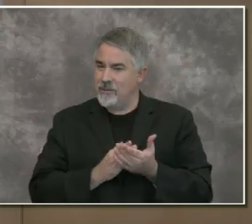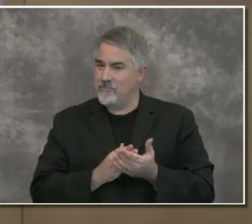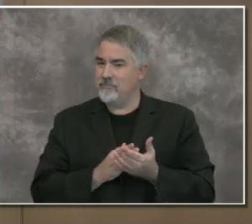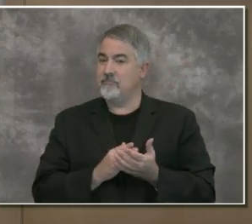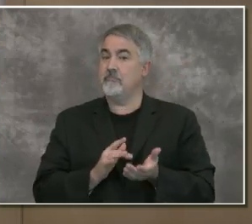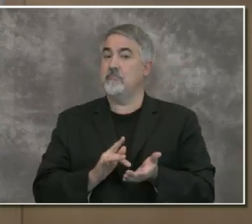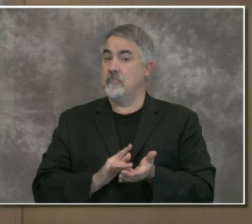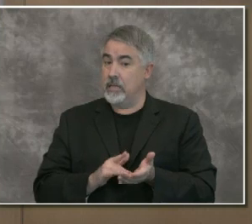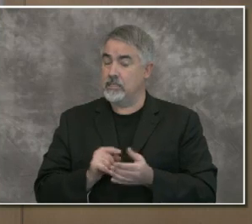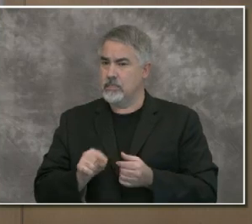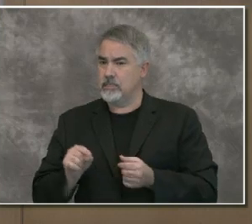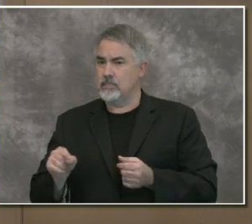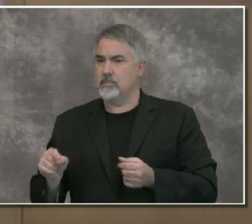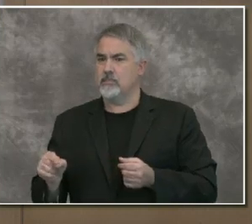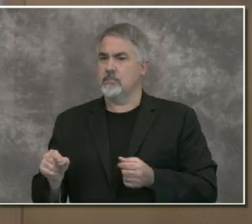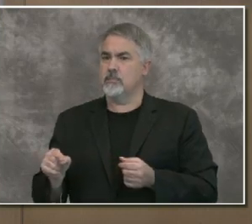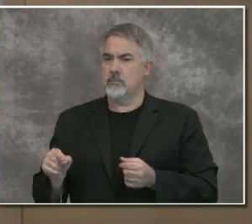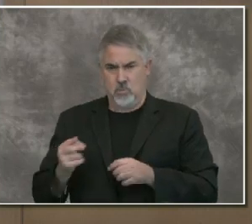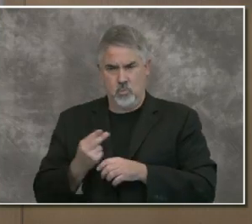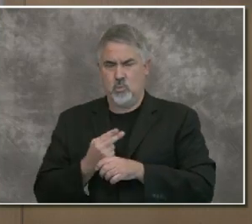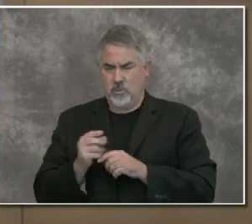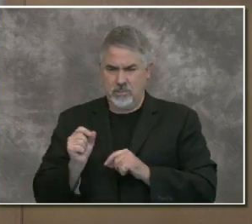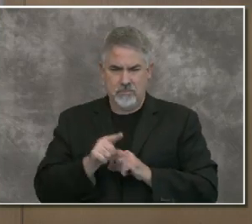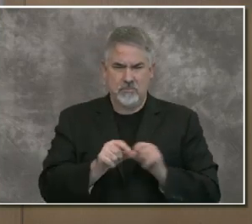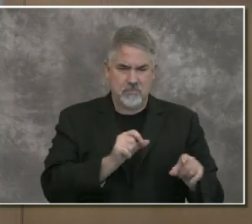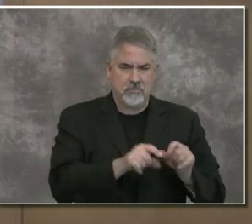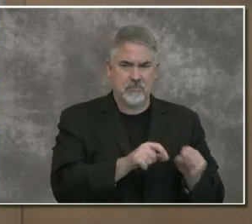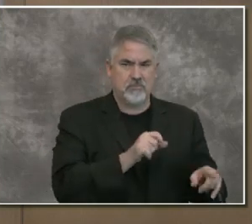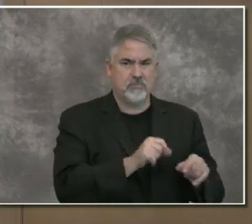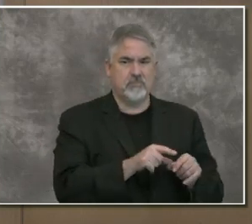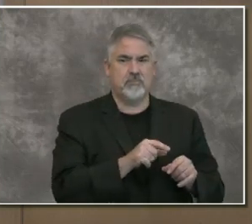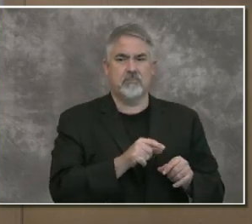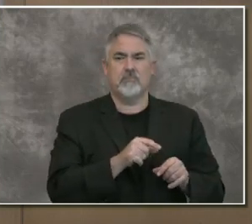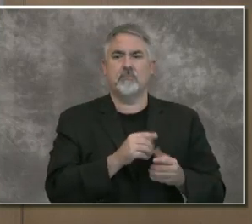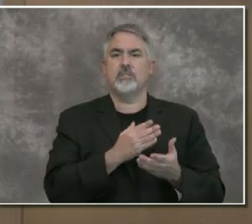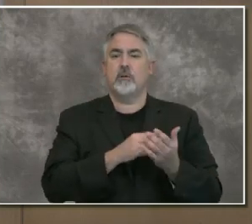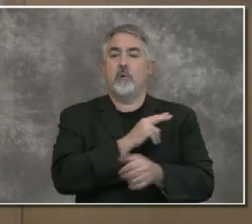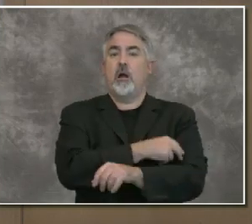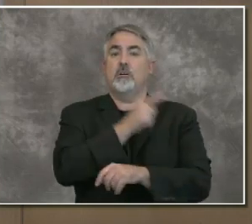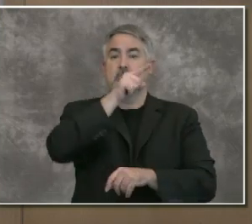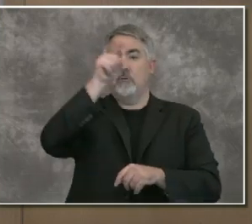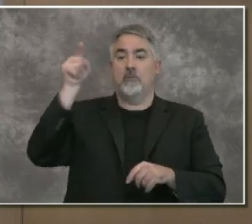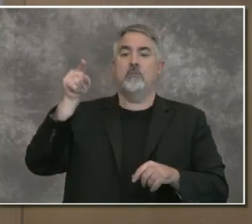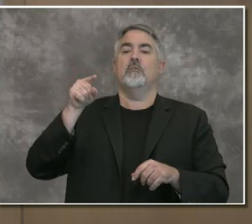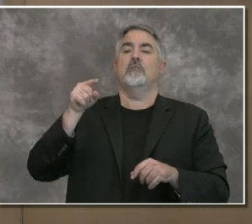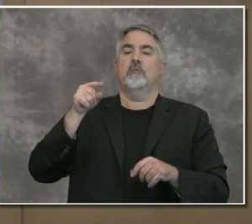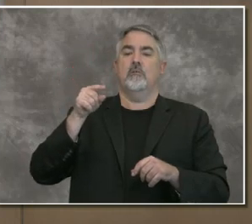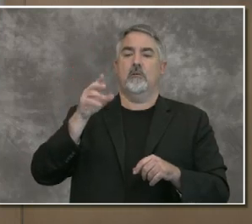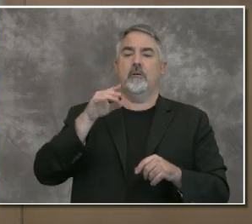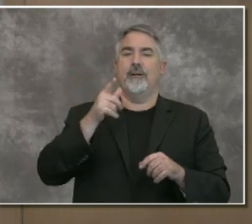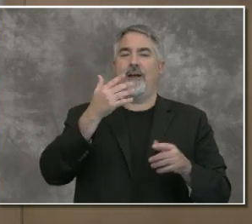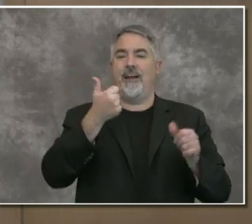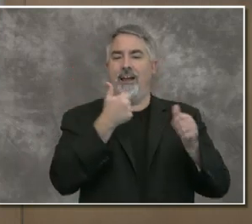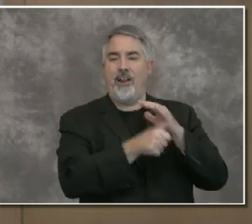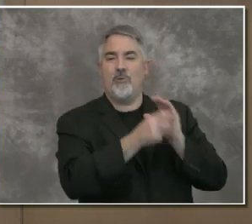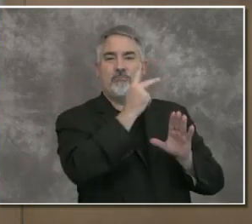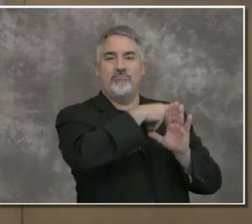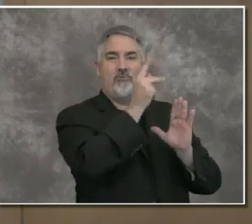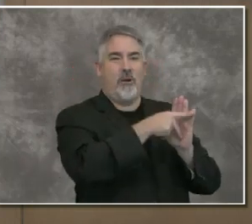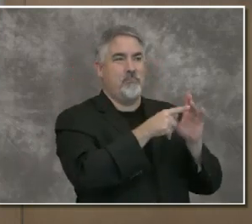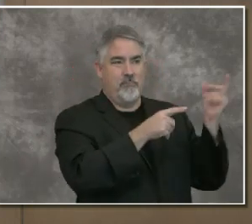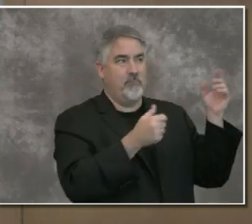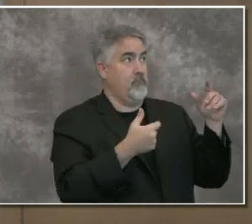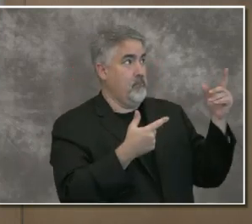that are being used in some hospitals specifically under specific protocols that allow